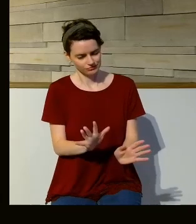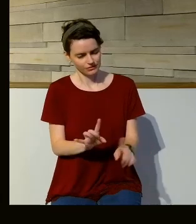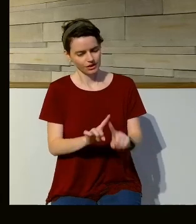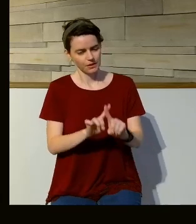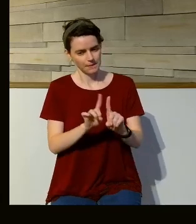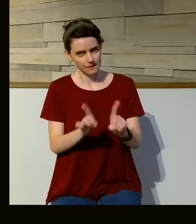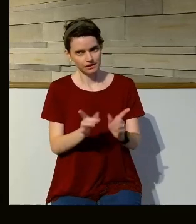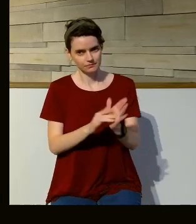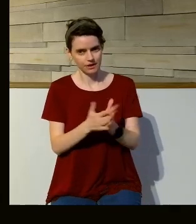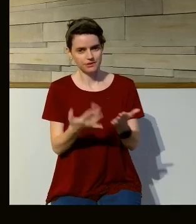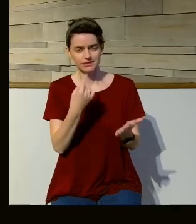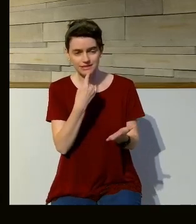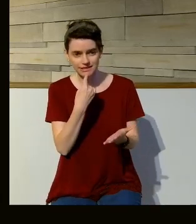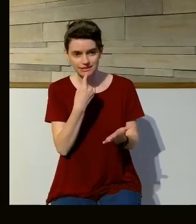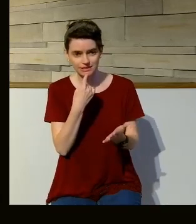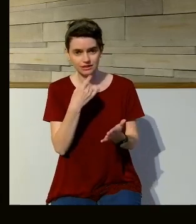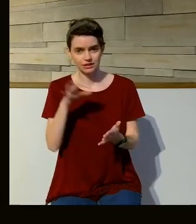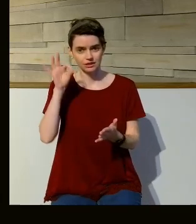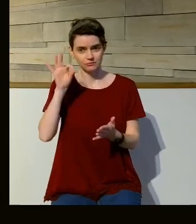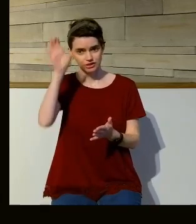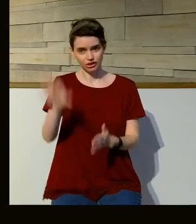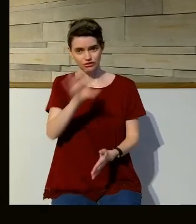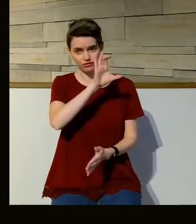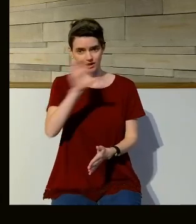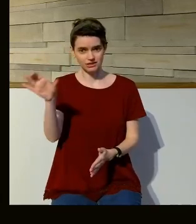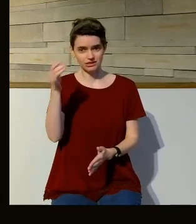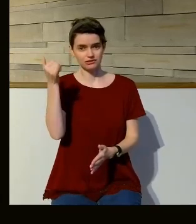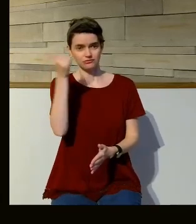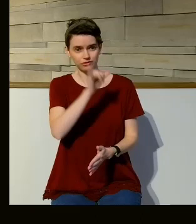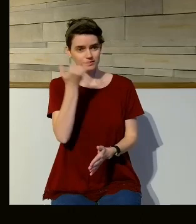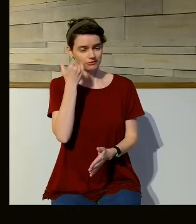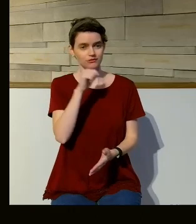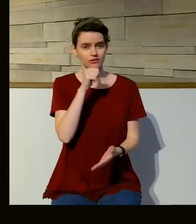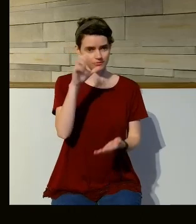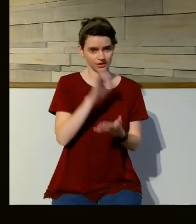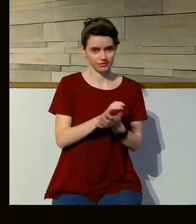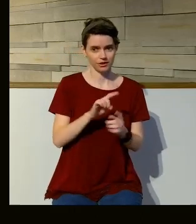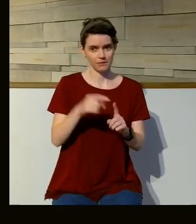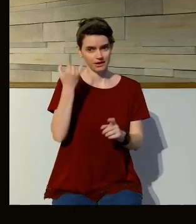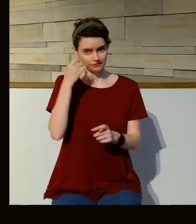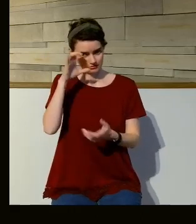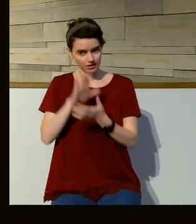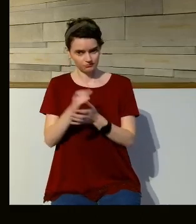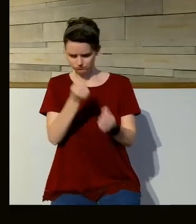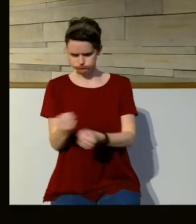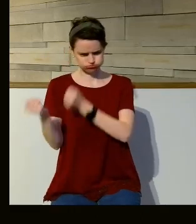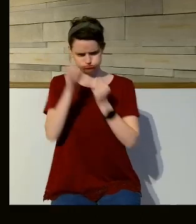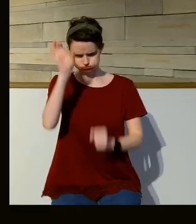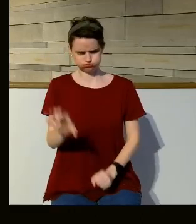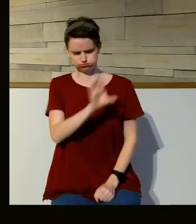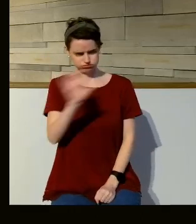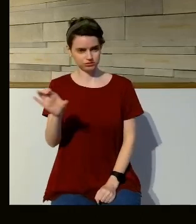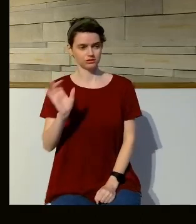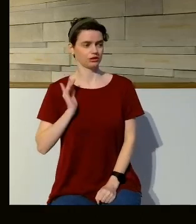it the way the Bible says it. The scripture says that the preaching of the cross is foolishness to those who don't believe, but power to those who do. So our job